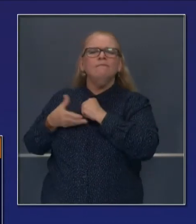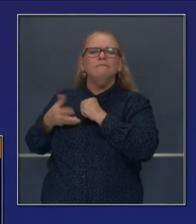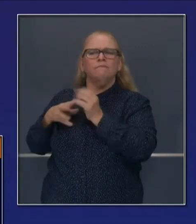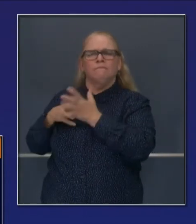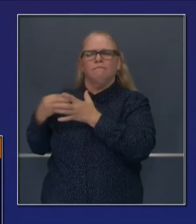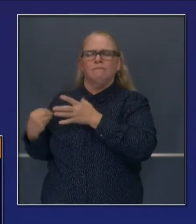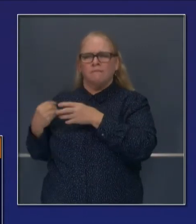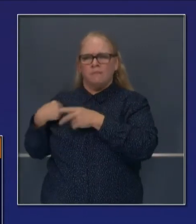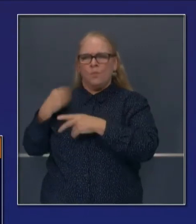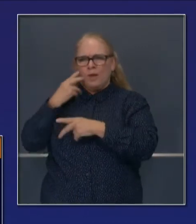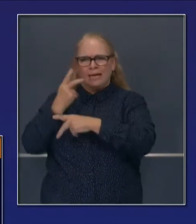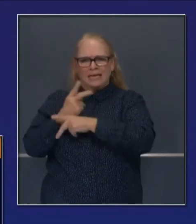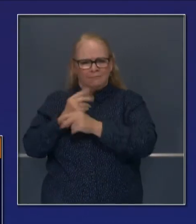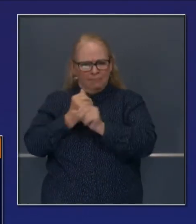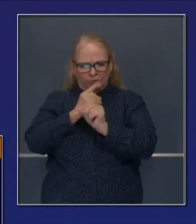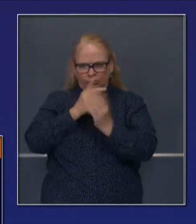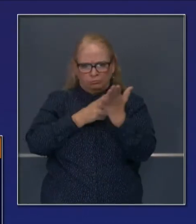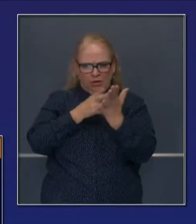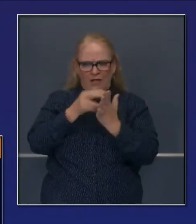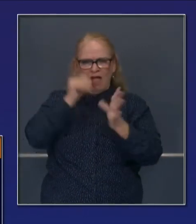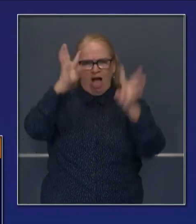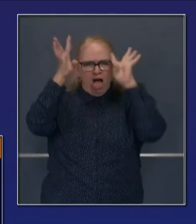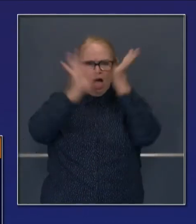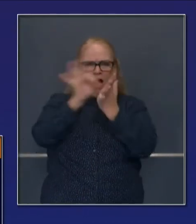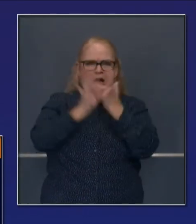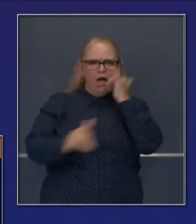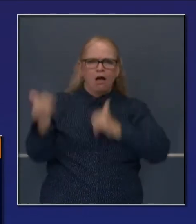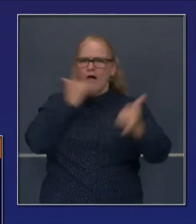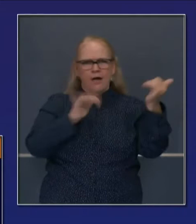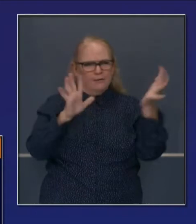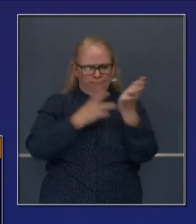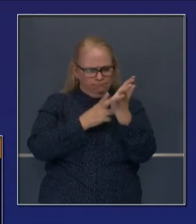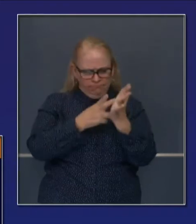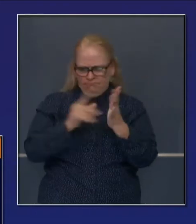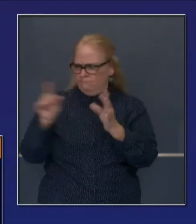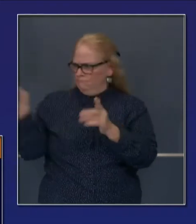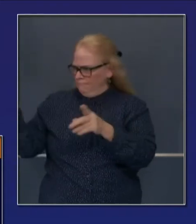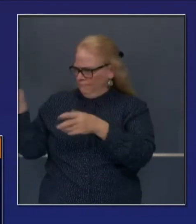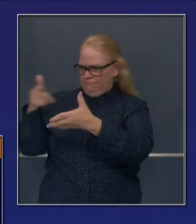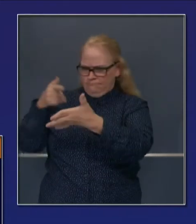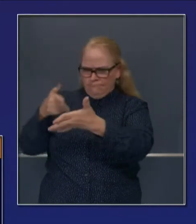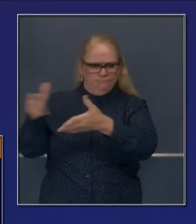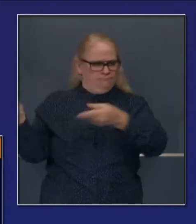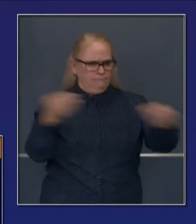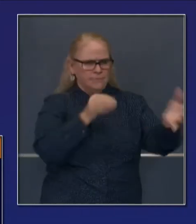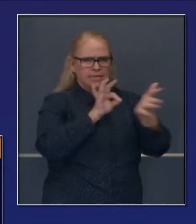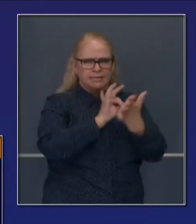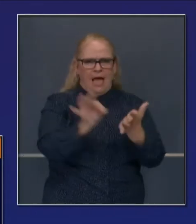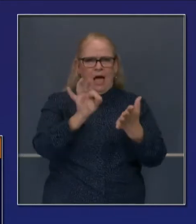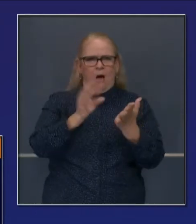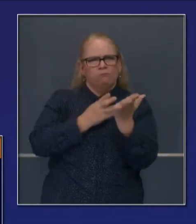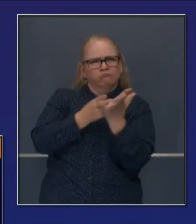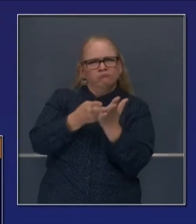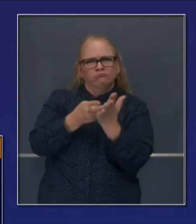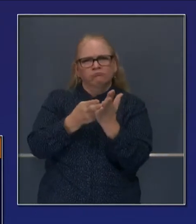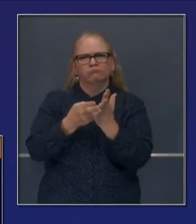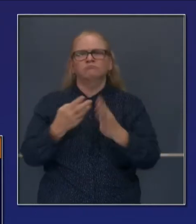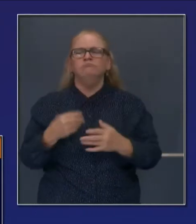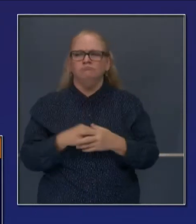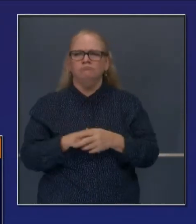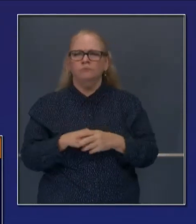election system here in the state of California. Encourage you to either go to the Secretary of State's website or, as always, you'll